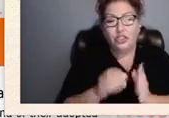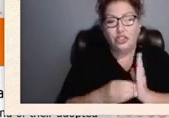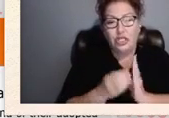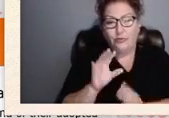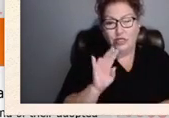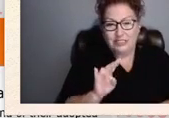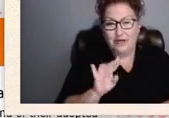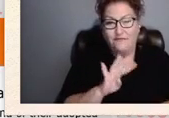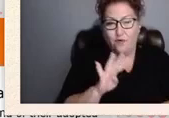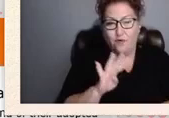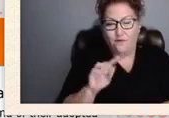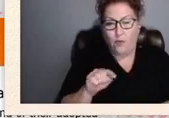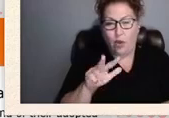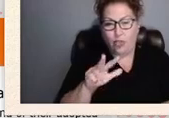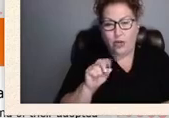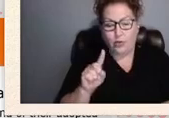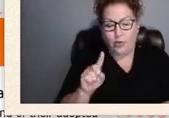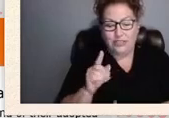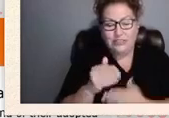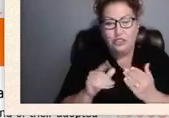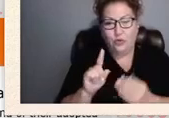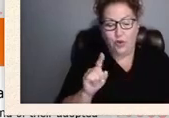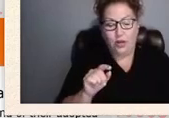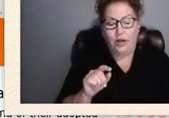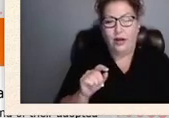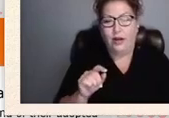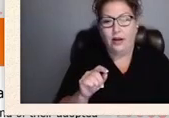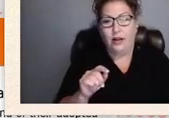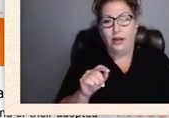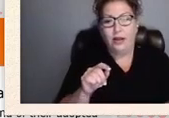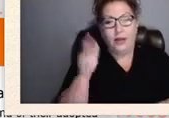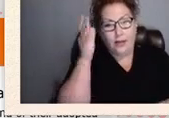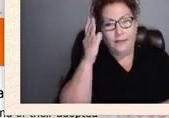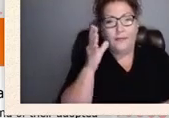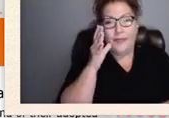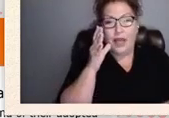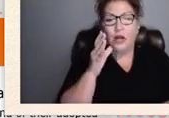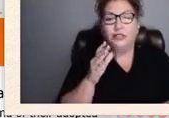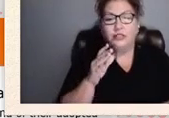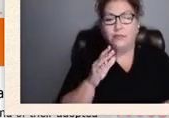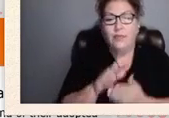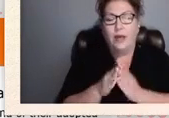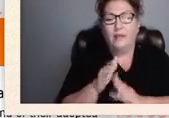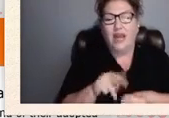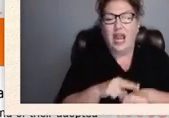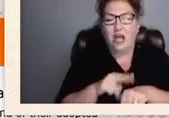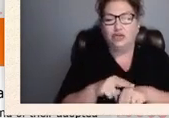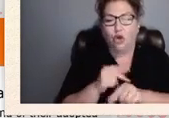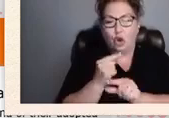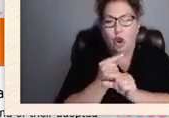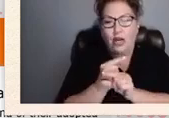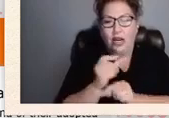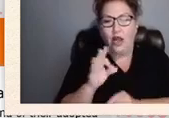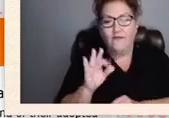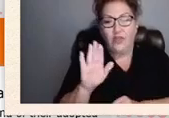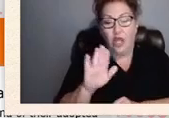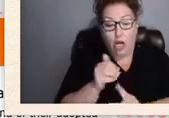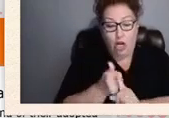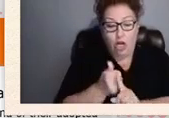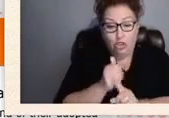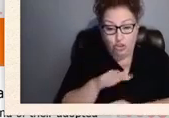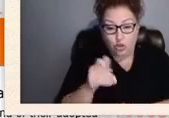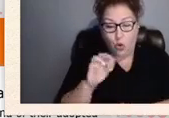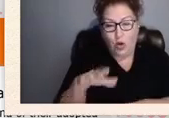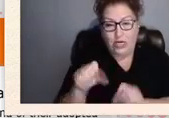744.301, subsection 1, parents jointly are the natural guardians of their own children and of their adopted children during